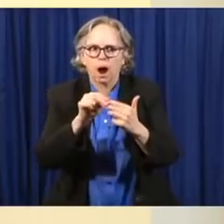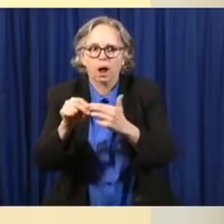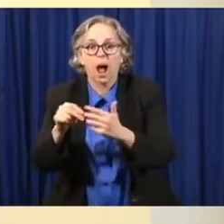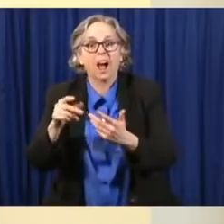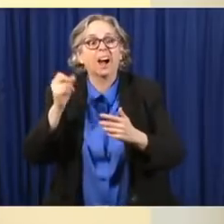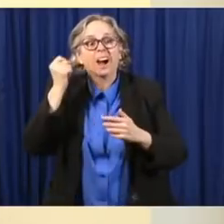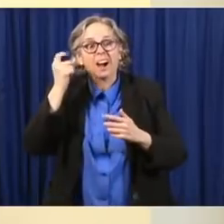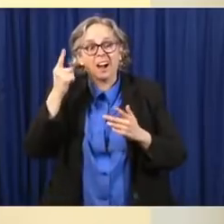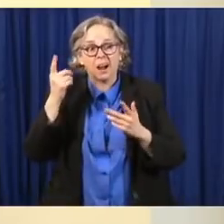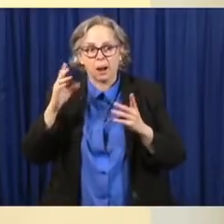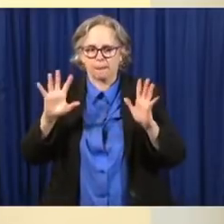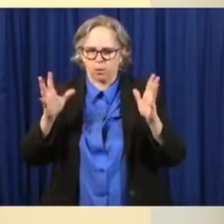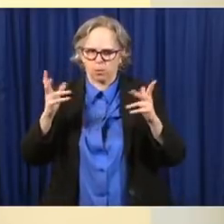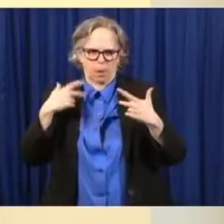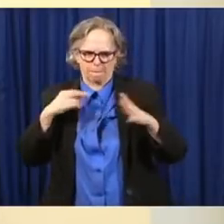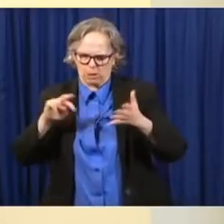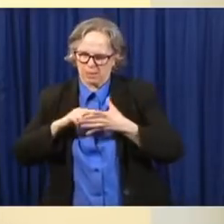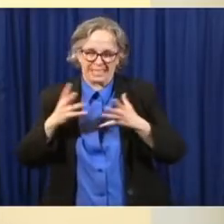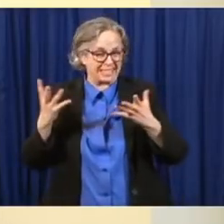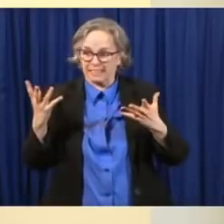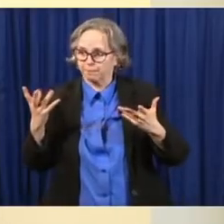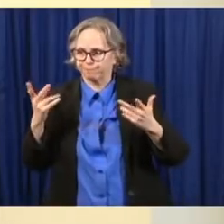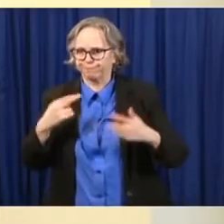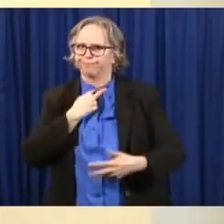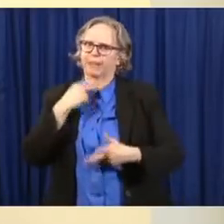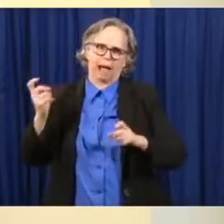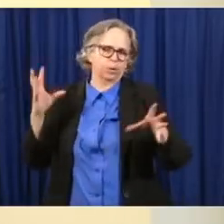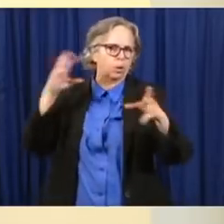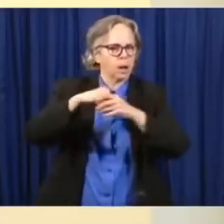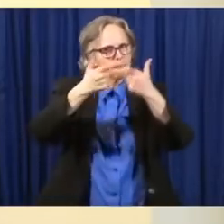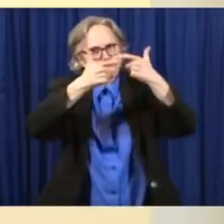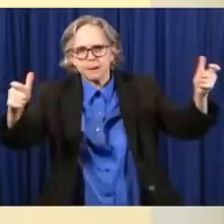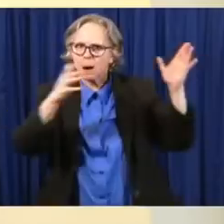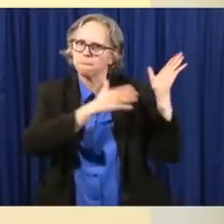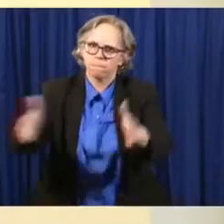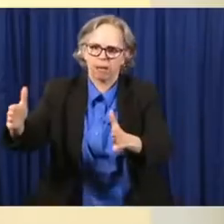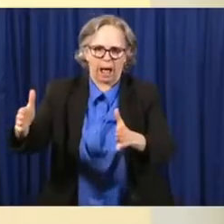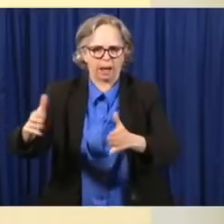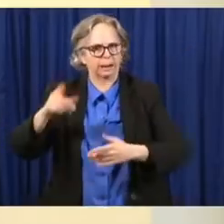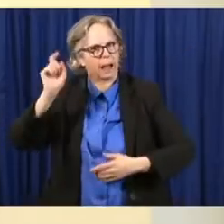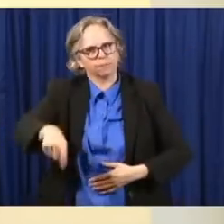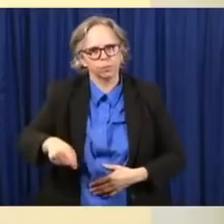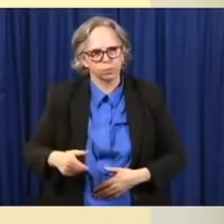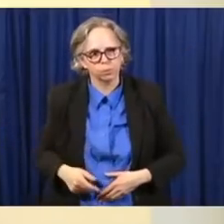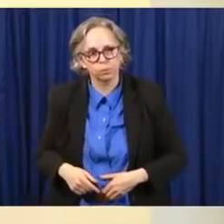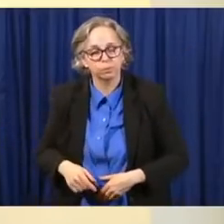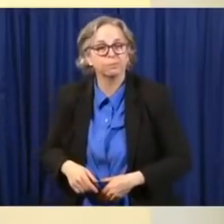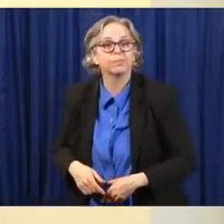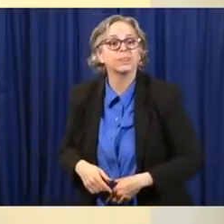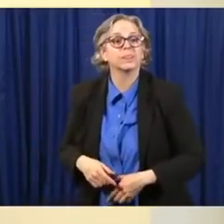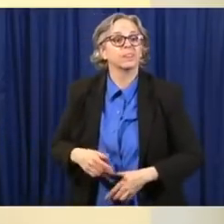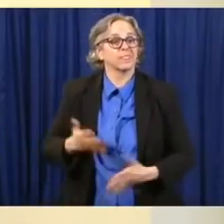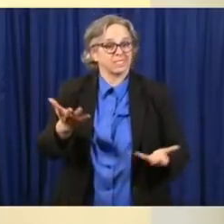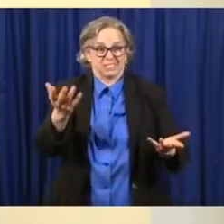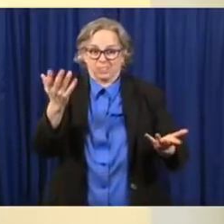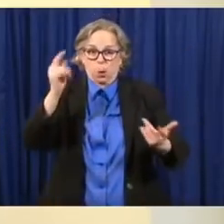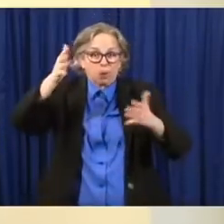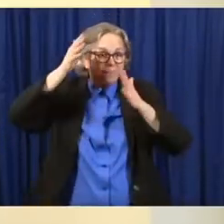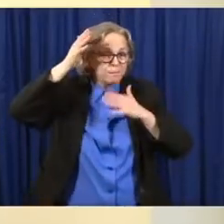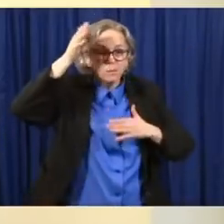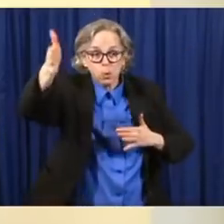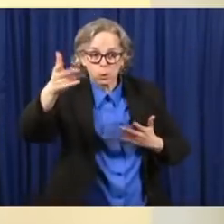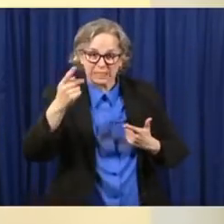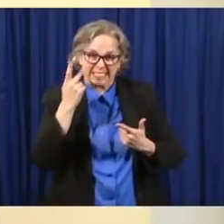governor, and what he'll be laying out for you before we get to May 1st, but in the days to come, is more and more parts of that bold